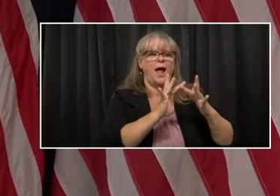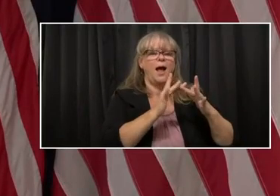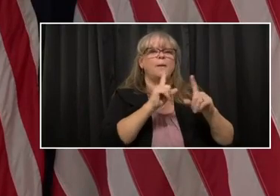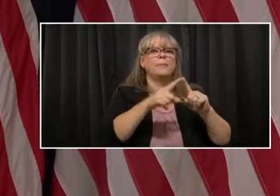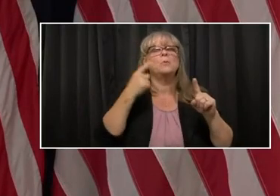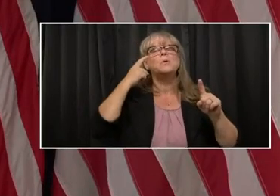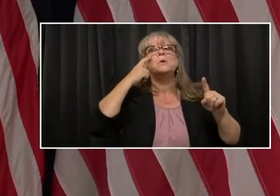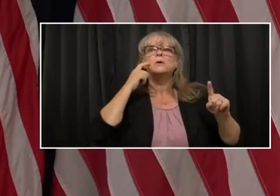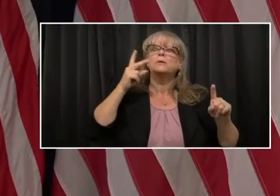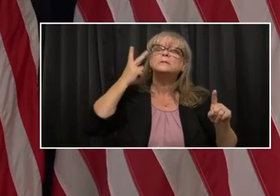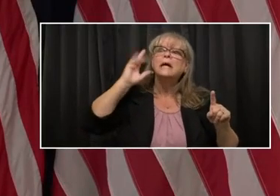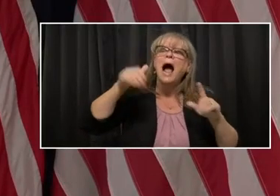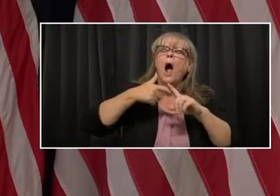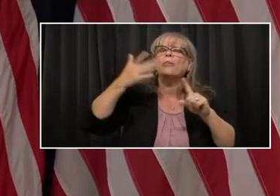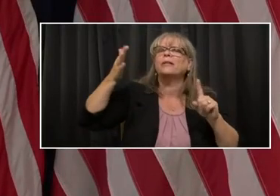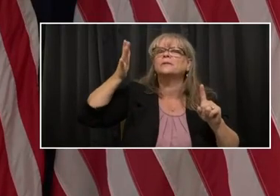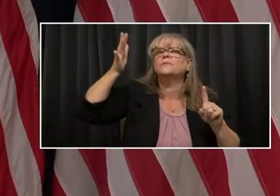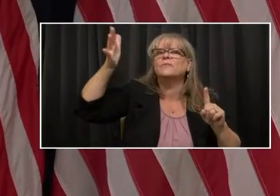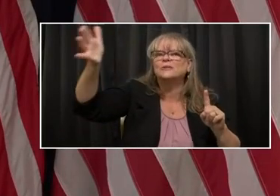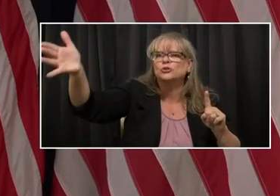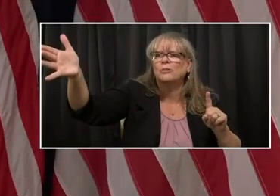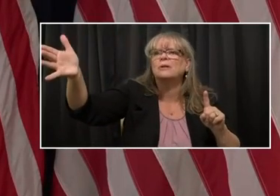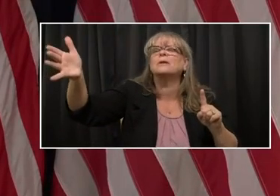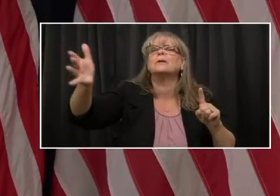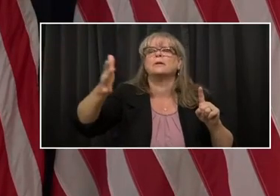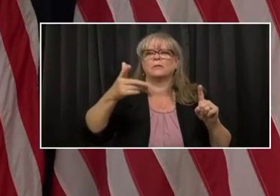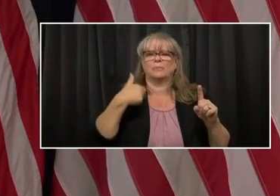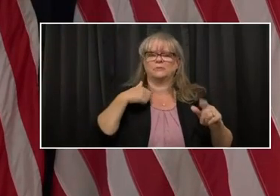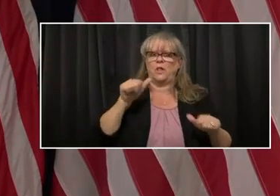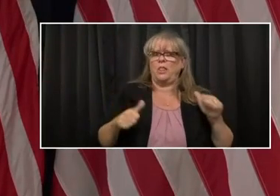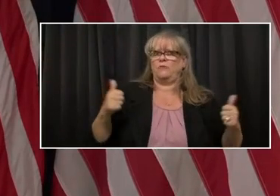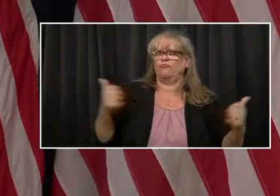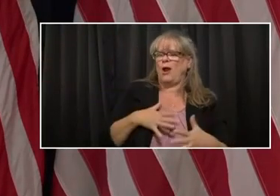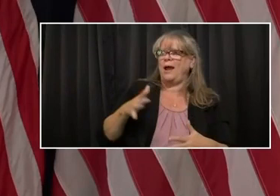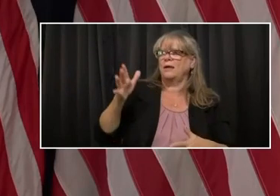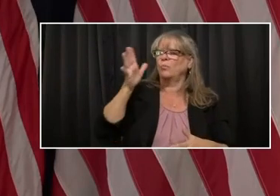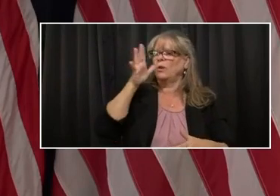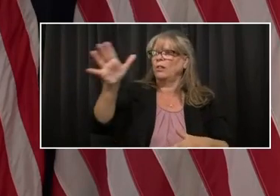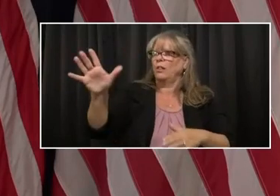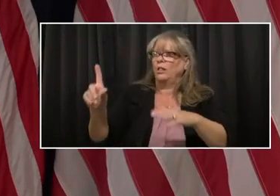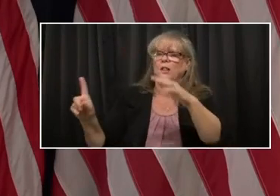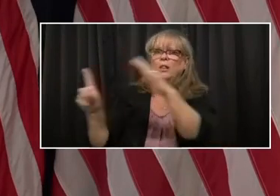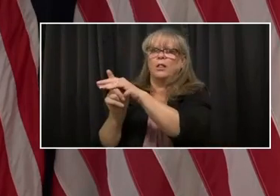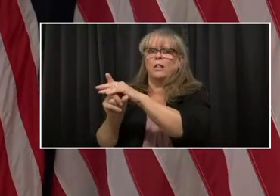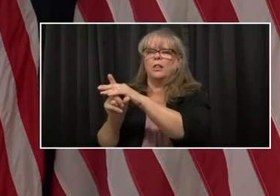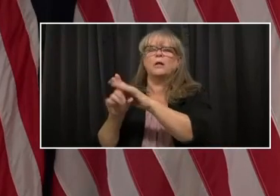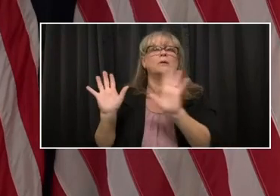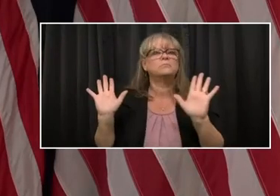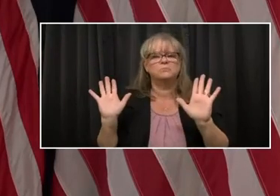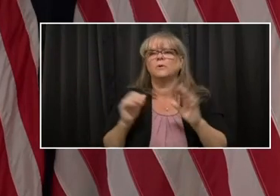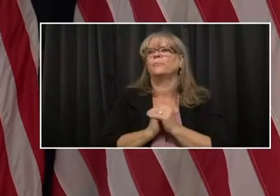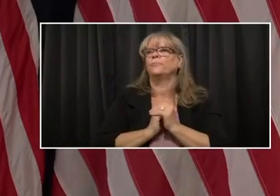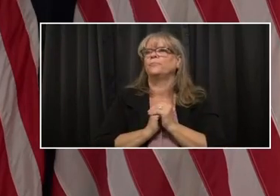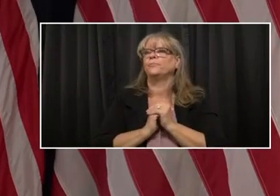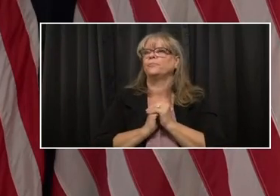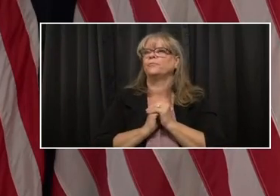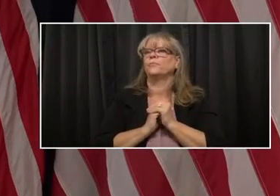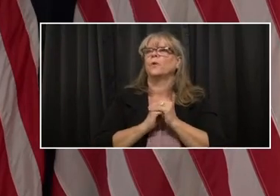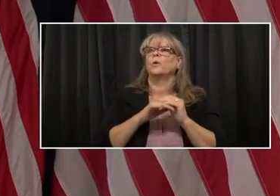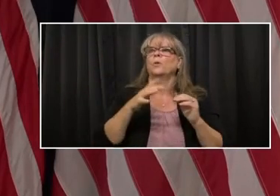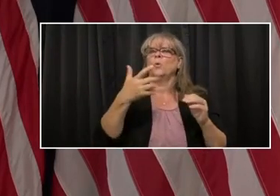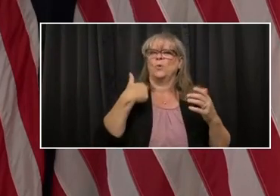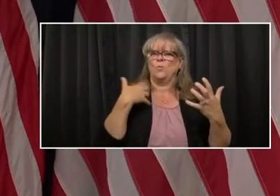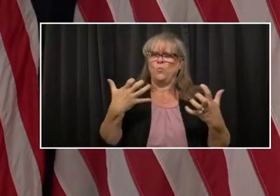with our kid going to class. And that's a fine decision too. We want to empower everybody with the information that they need to make the